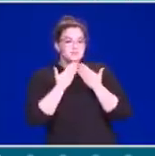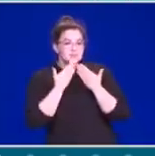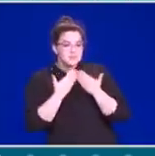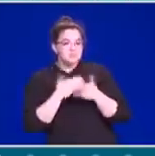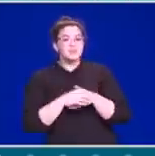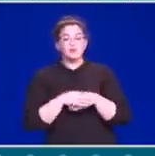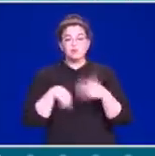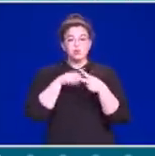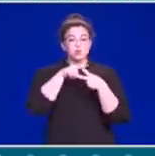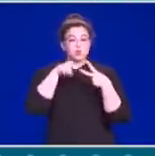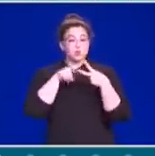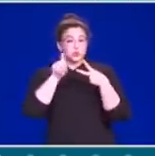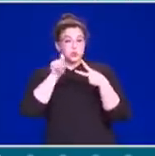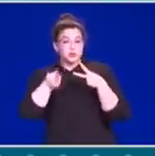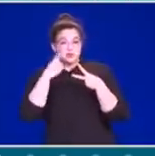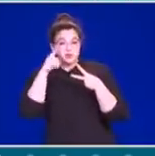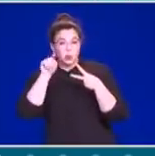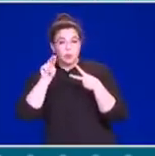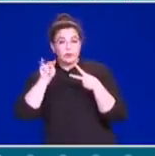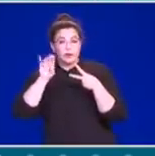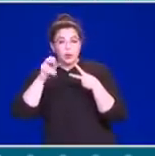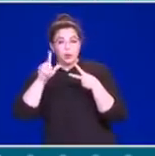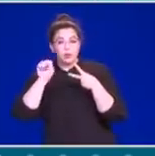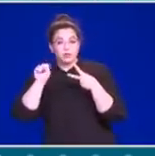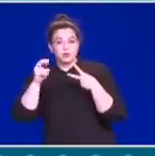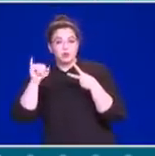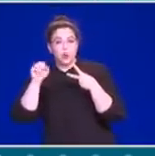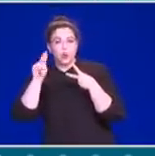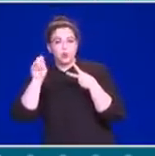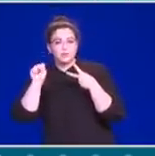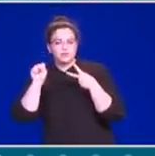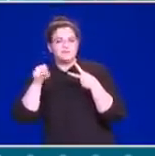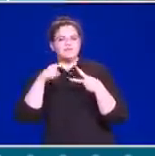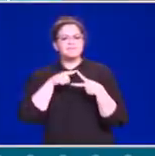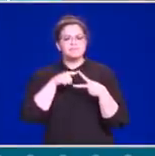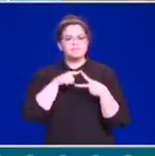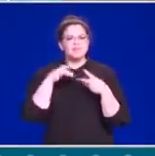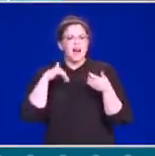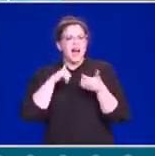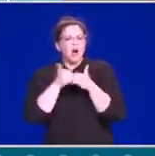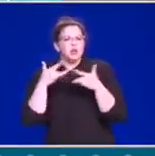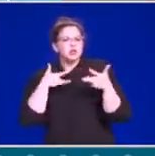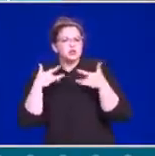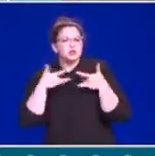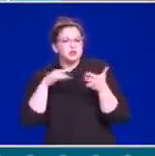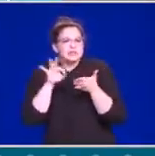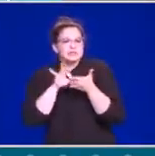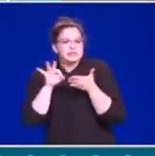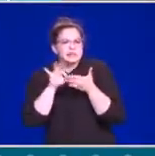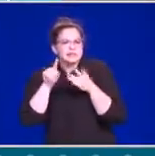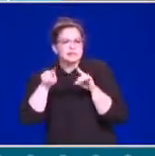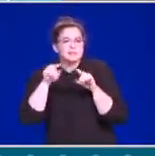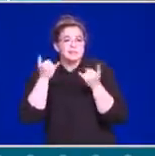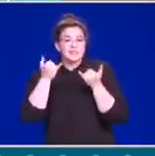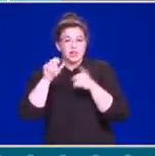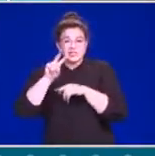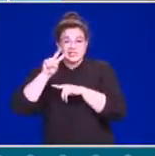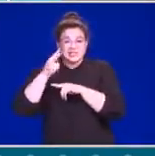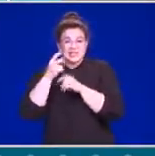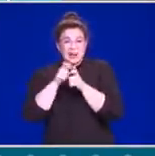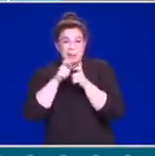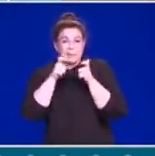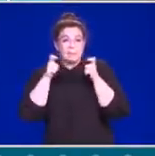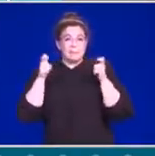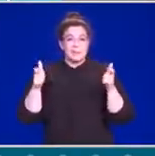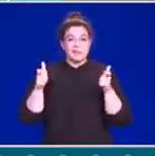I have two questions for Mr. Nicholas Jones. How concerned is the Census Bureau that now the second largest